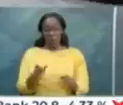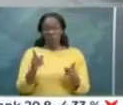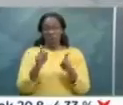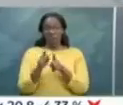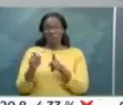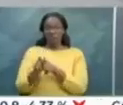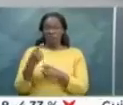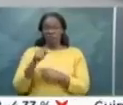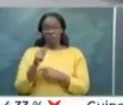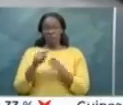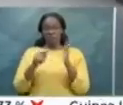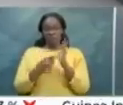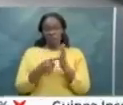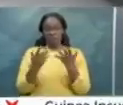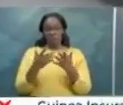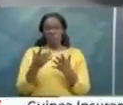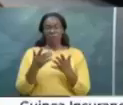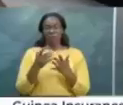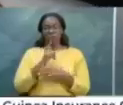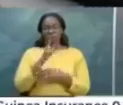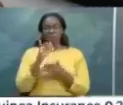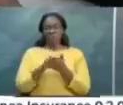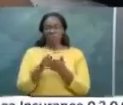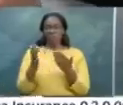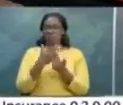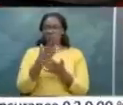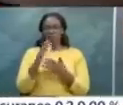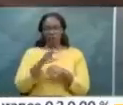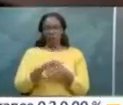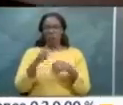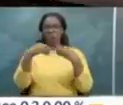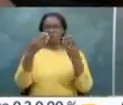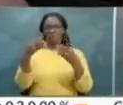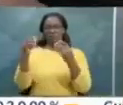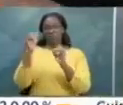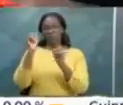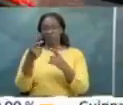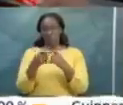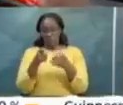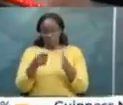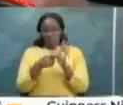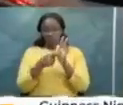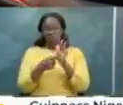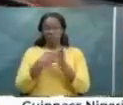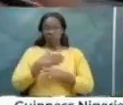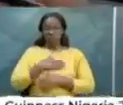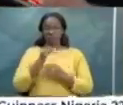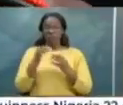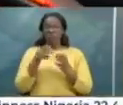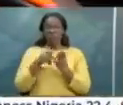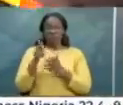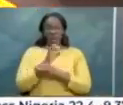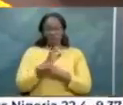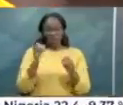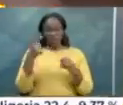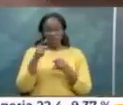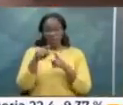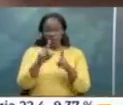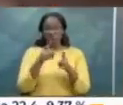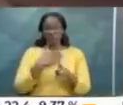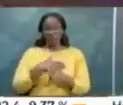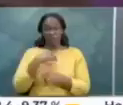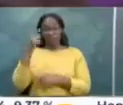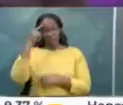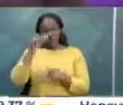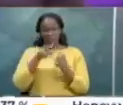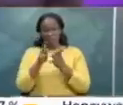actually made a point to make sure that whatever we can give to them, we'll give them from this show. So please, even if you're not buying for yourself, please consider buying